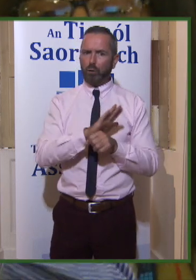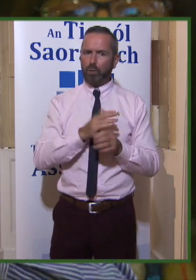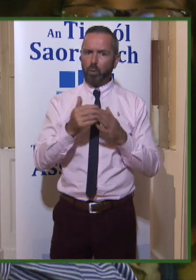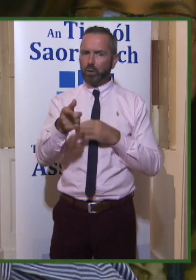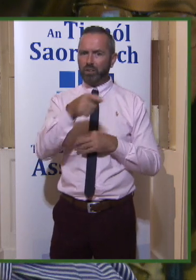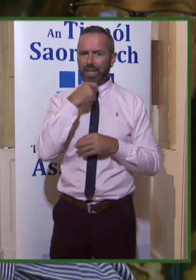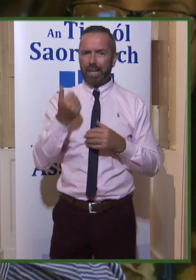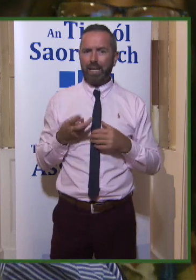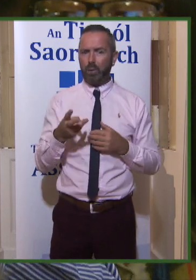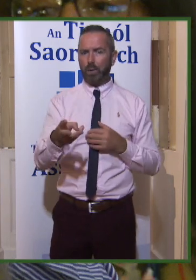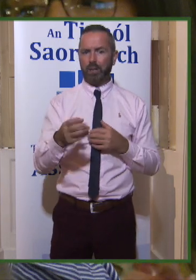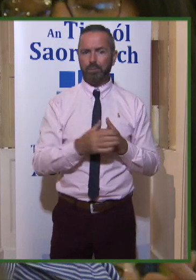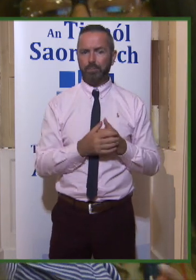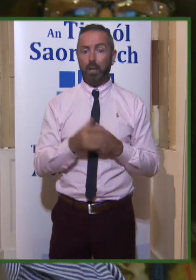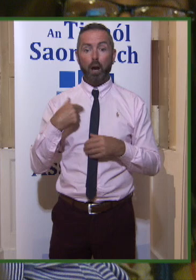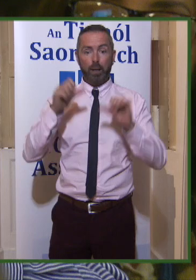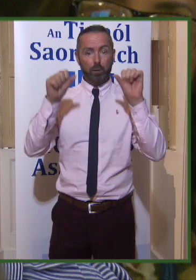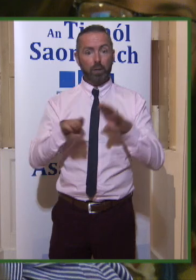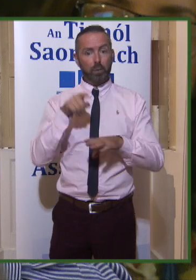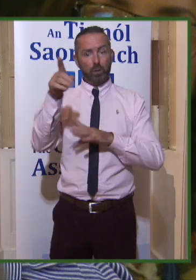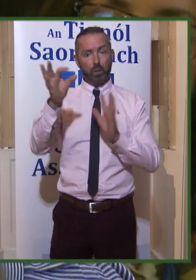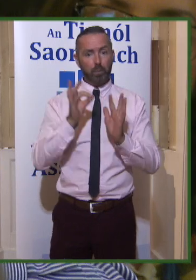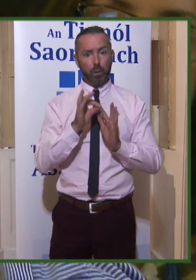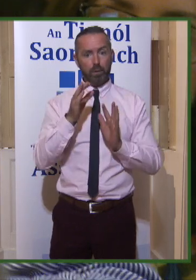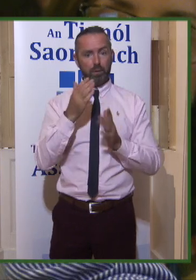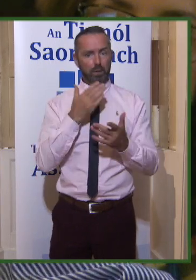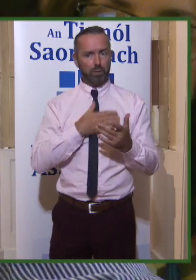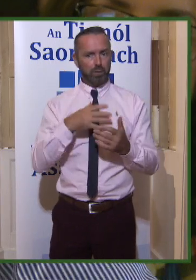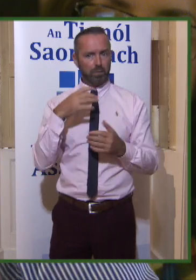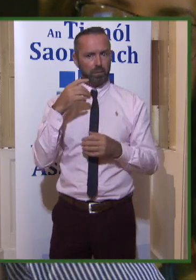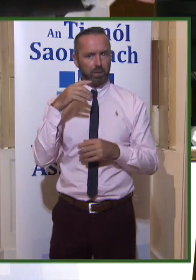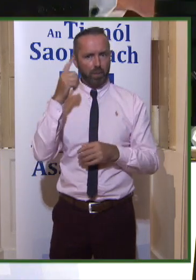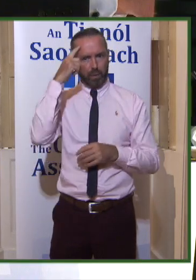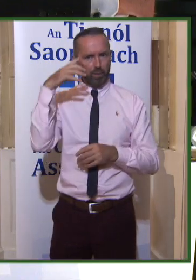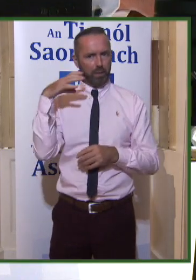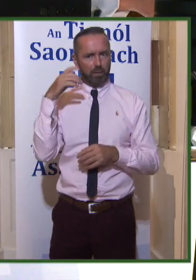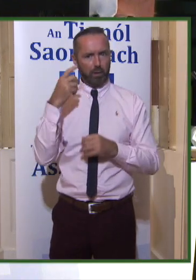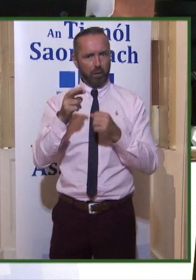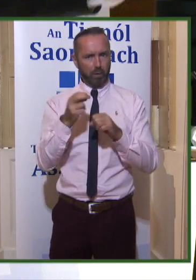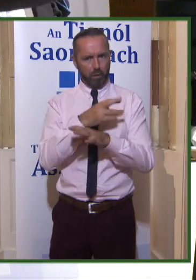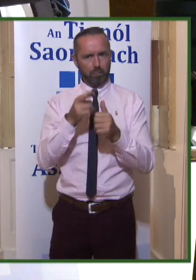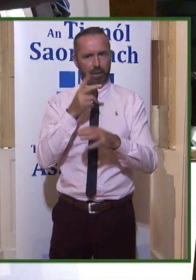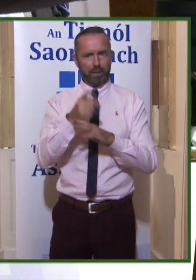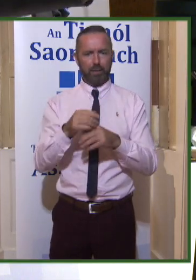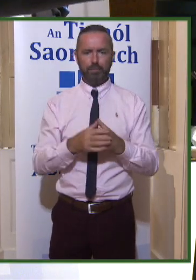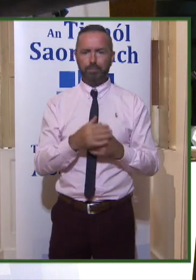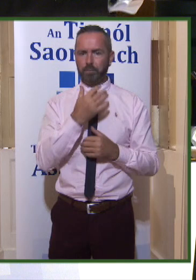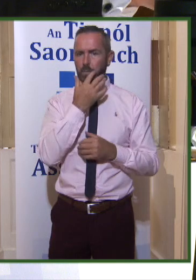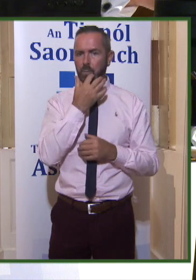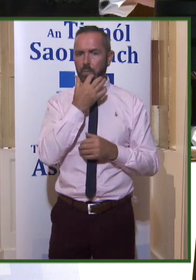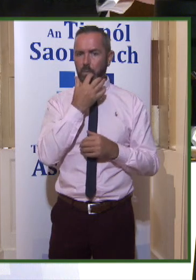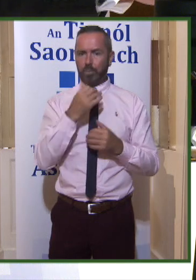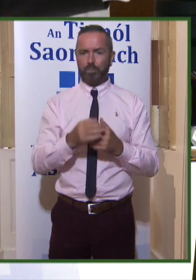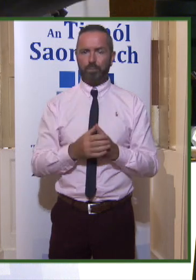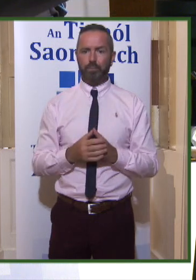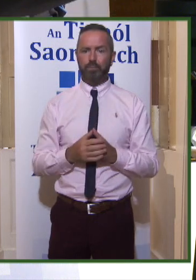point you're making. I'm just wondering if it, to some extent, it's already covered. Yeah, no, it's okay, just... it's a question against, they're making a proposal, in line with our principles, everybody has